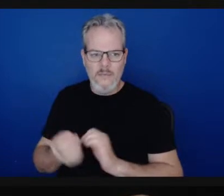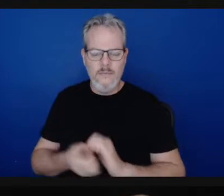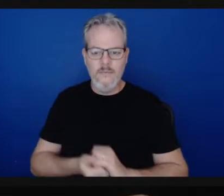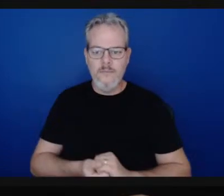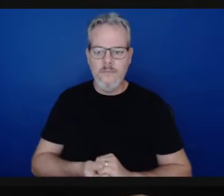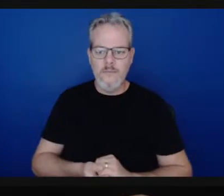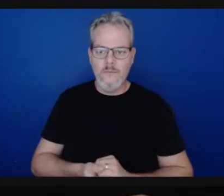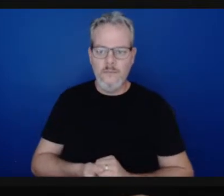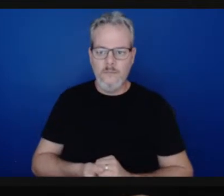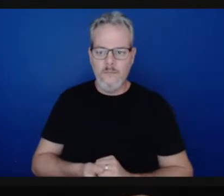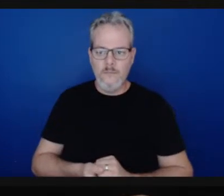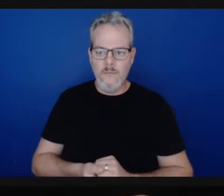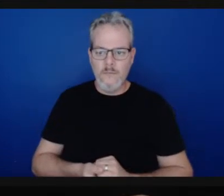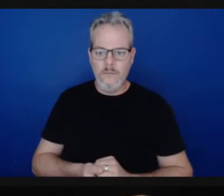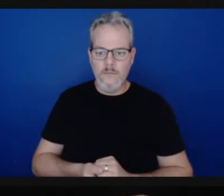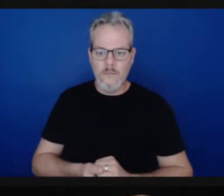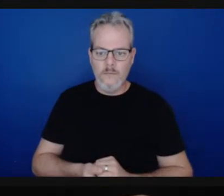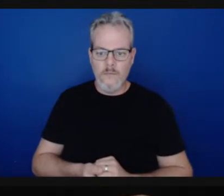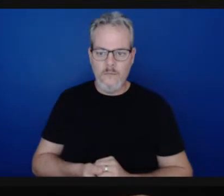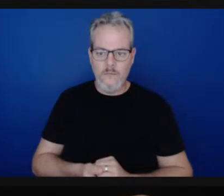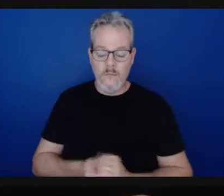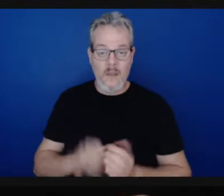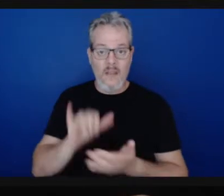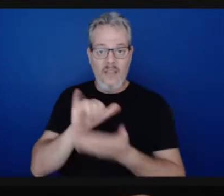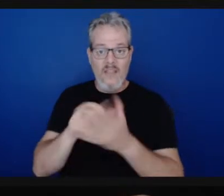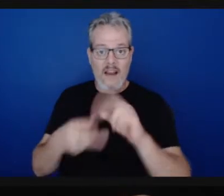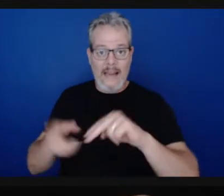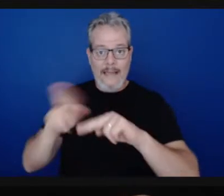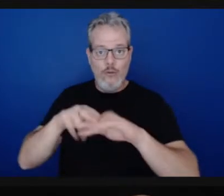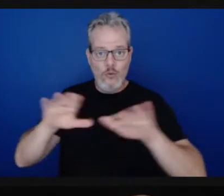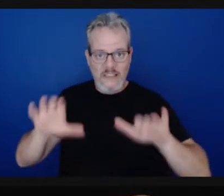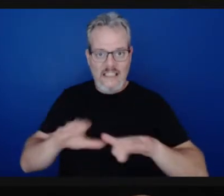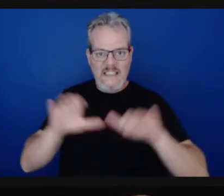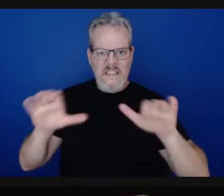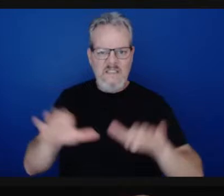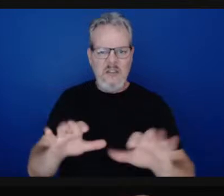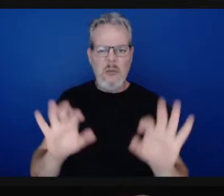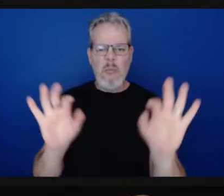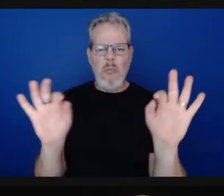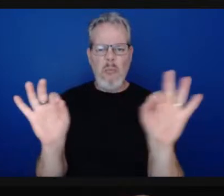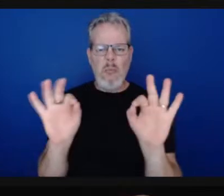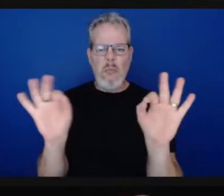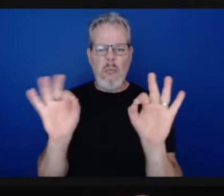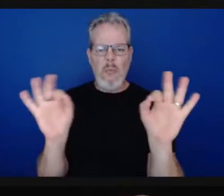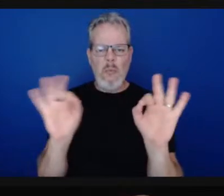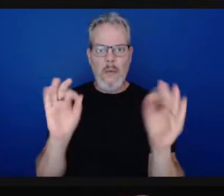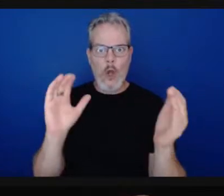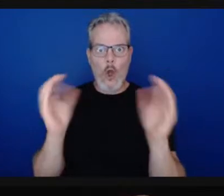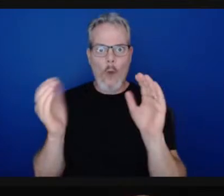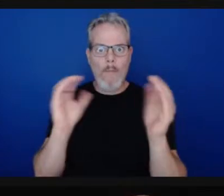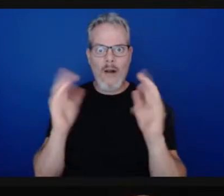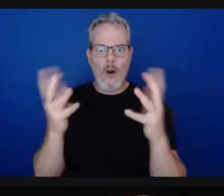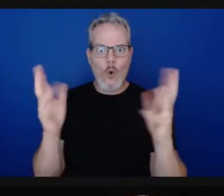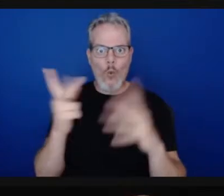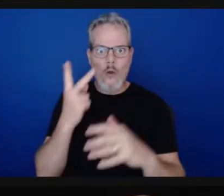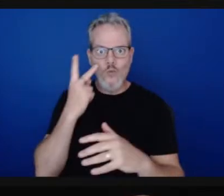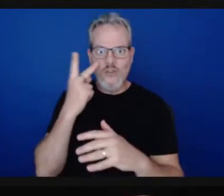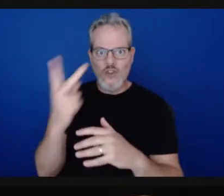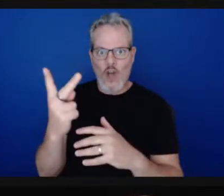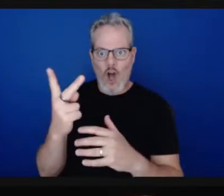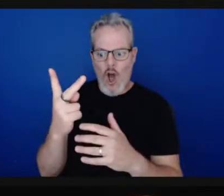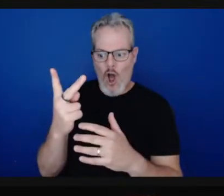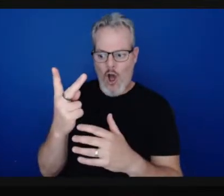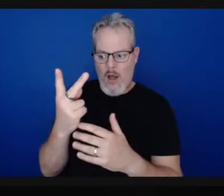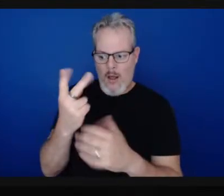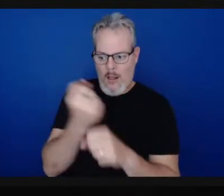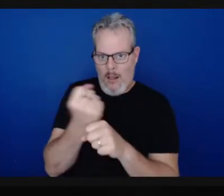So that increased activity is pretty small compared to what we saw building up to the eruption last